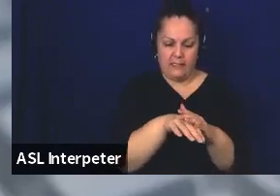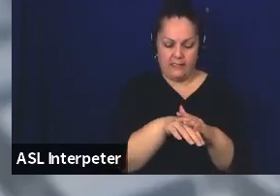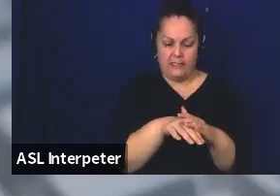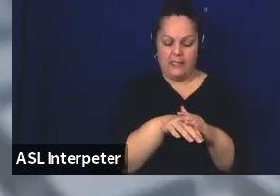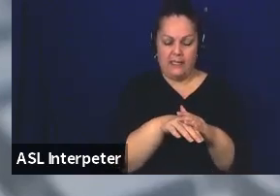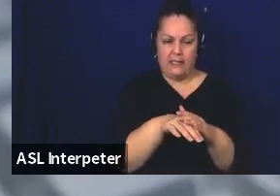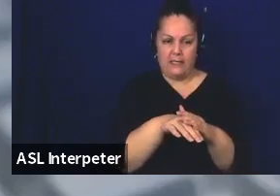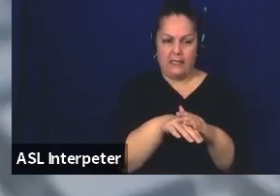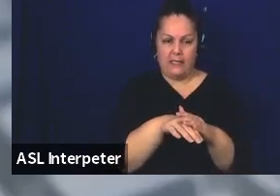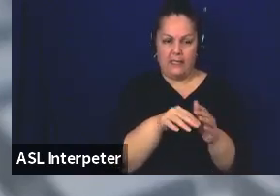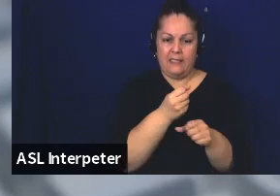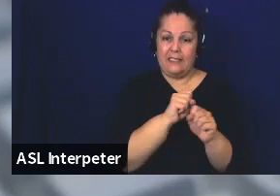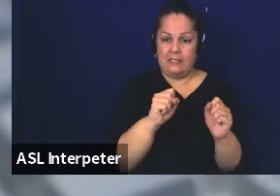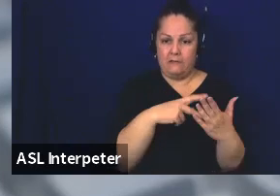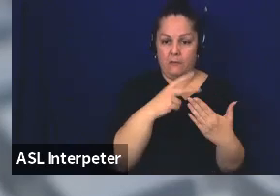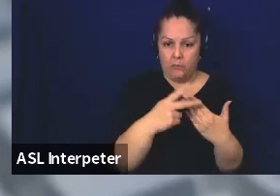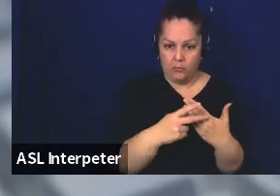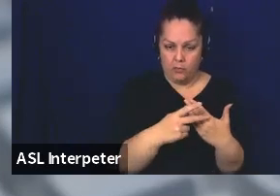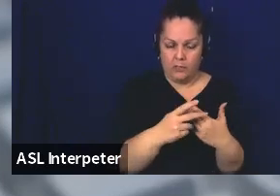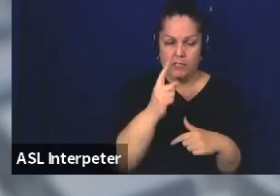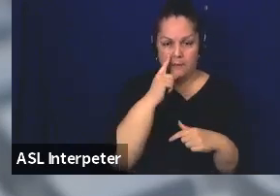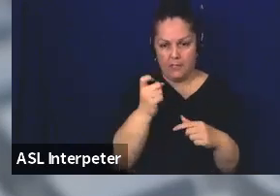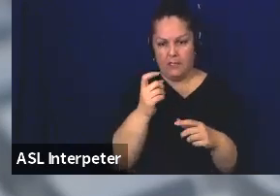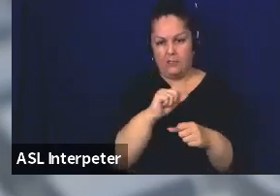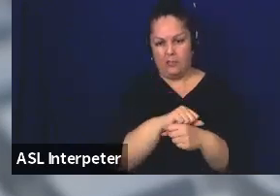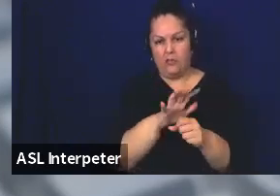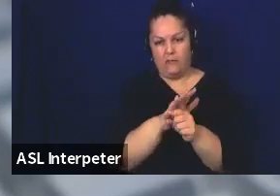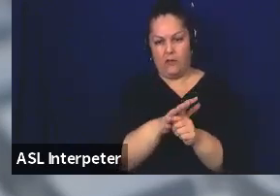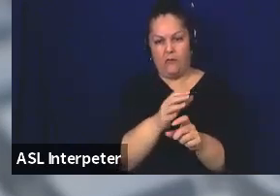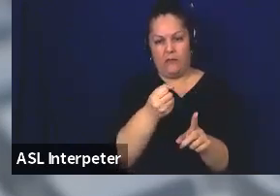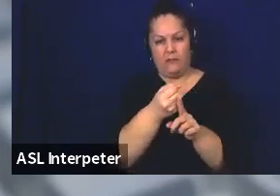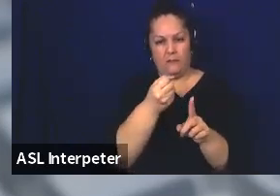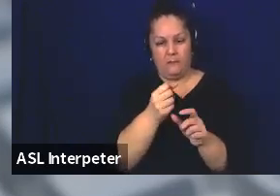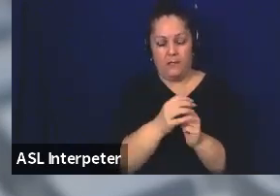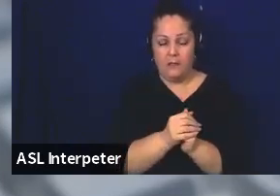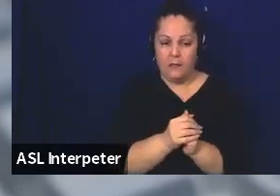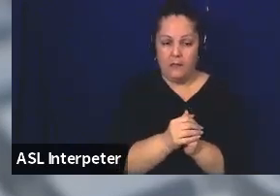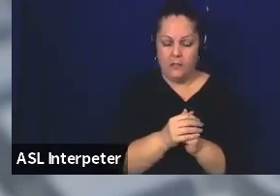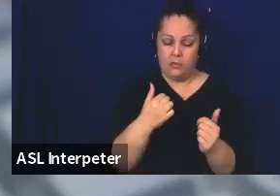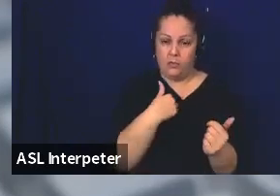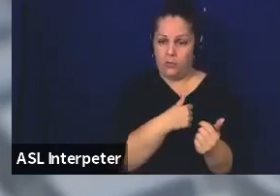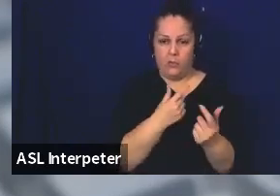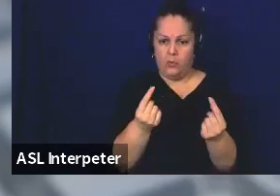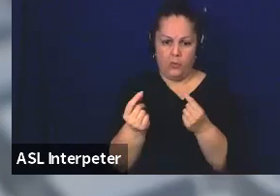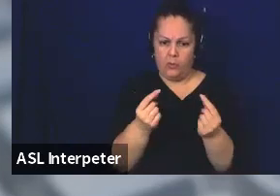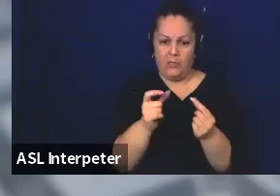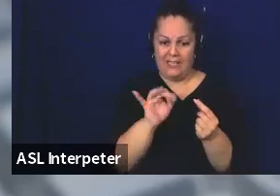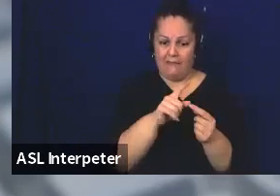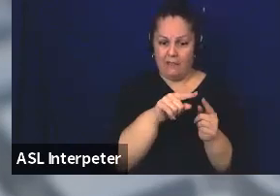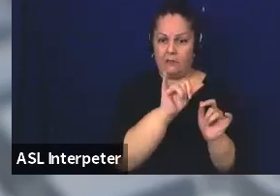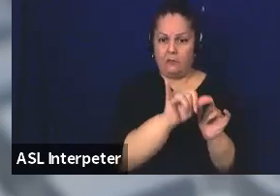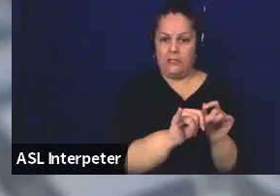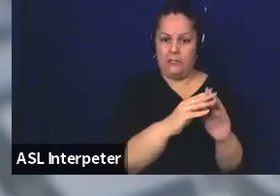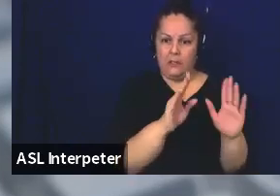safe programs because of the impact of COVID-19. So, what can we do if they have to remain in the